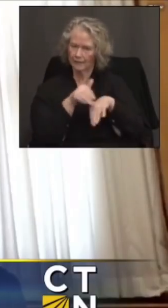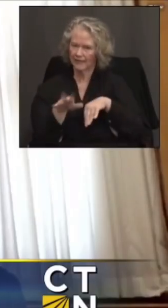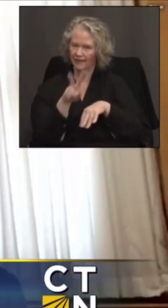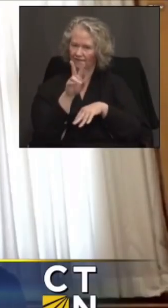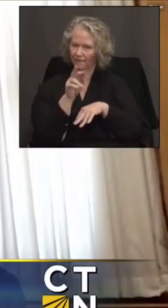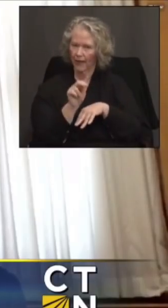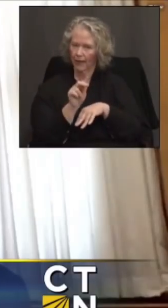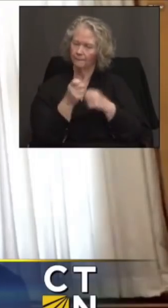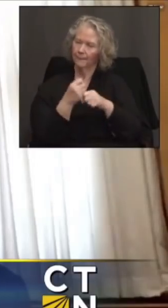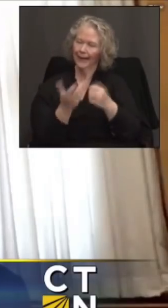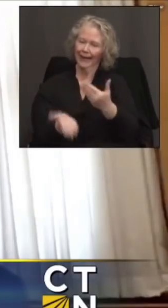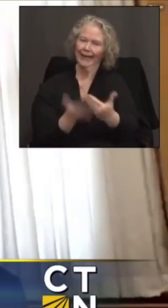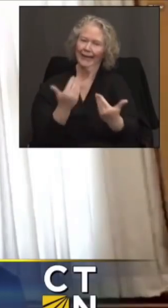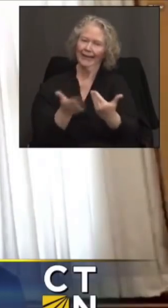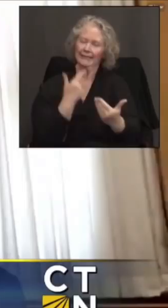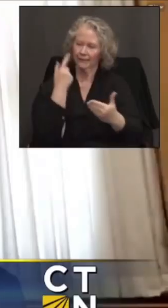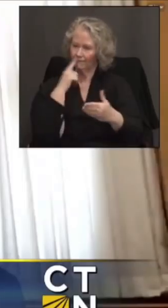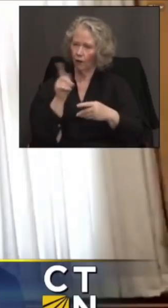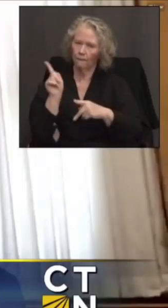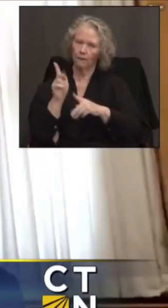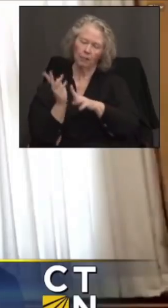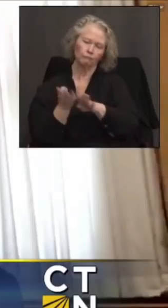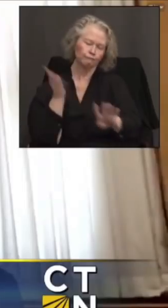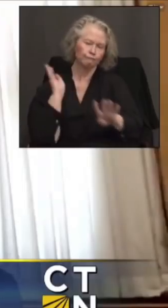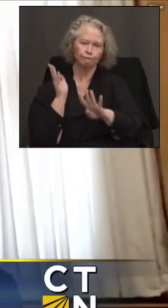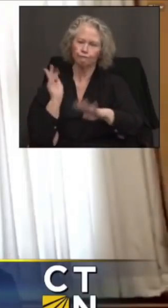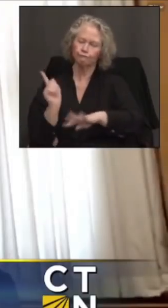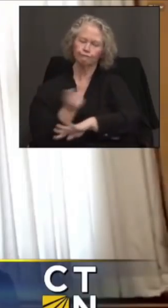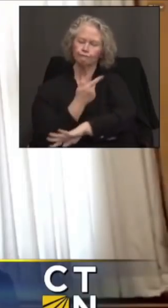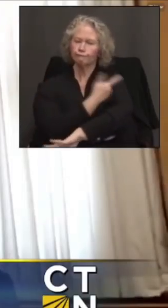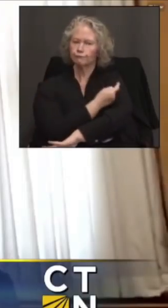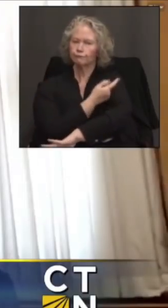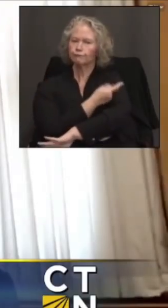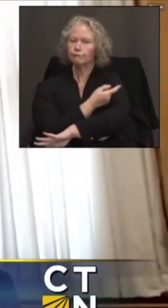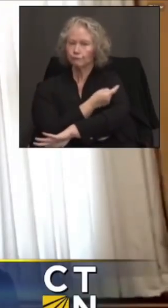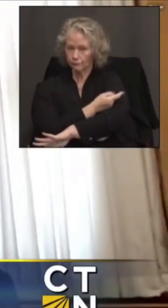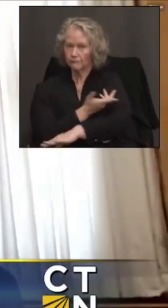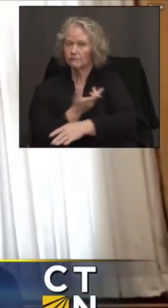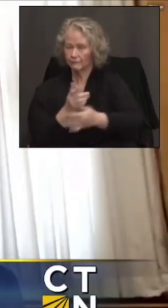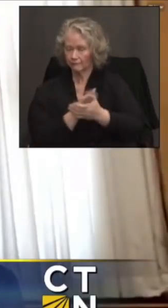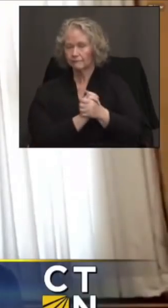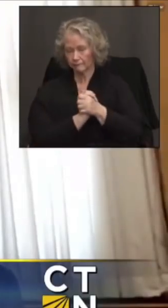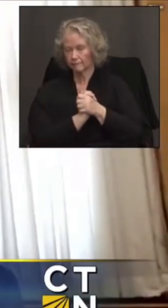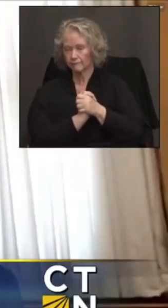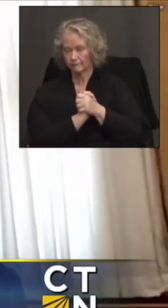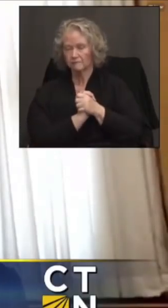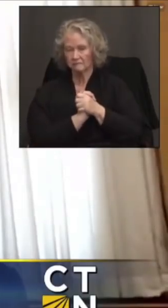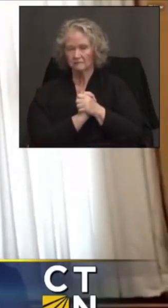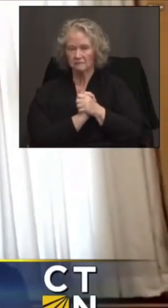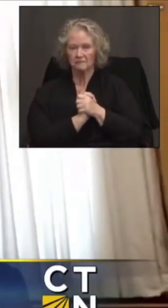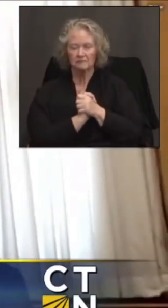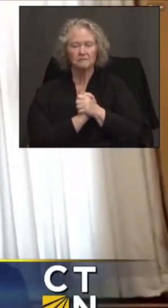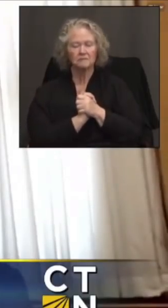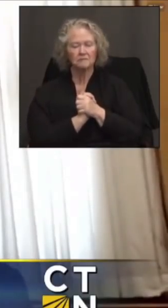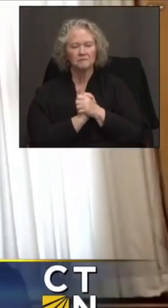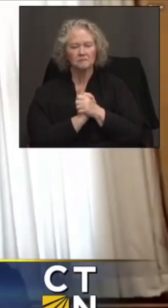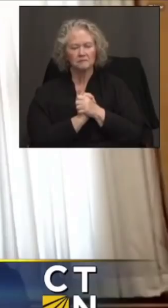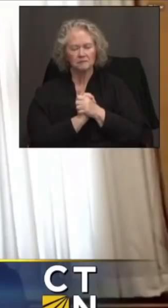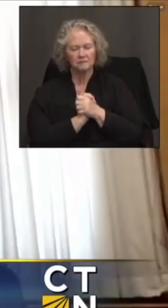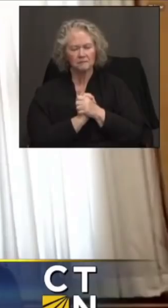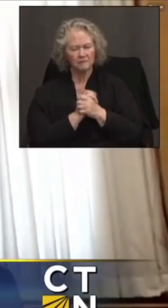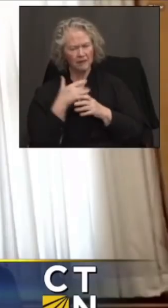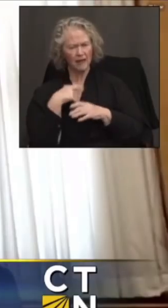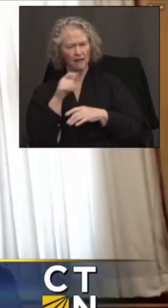as easy as possible for everybody to get a vaccine if they hadn't yet gotten one. Got it. And I had a real quick